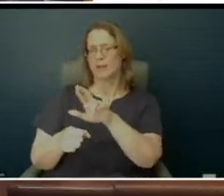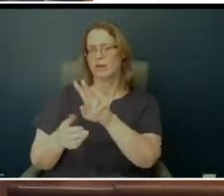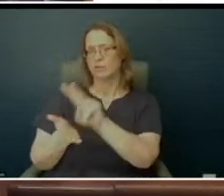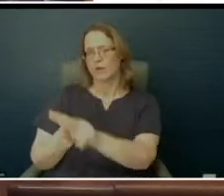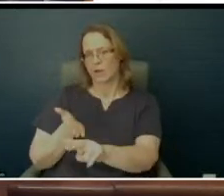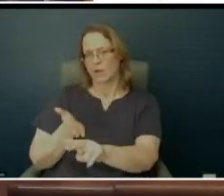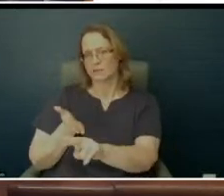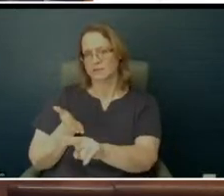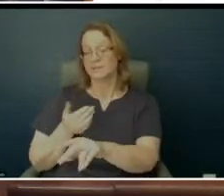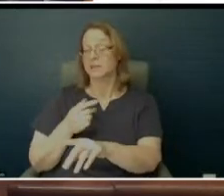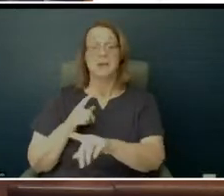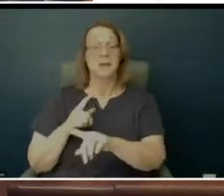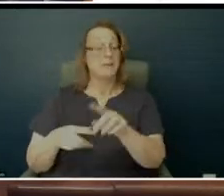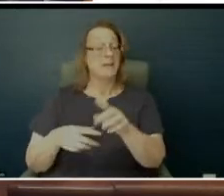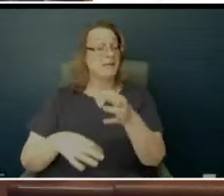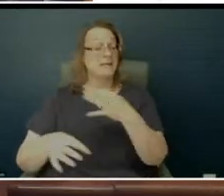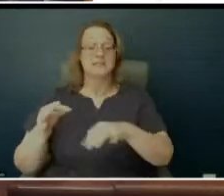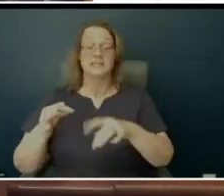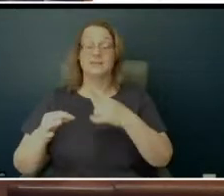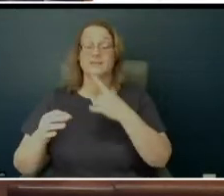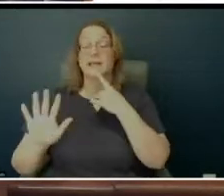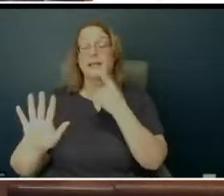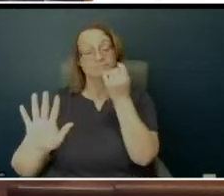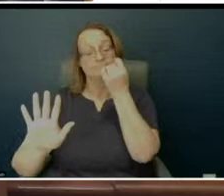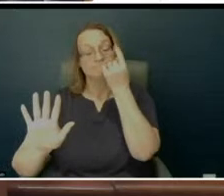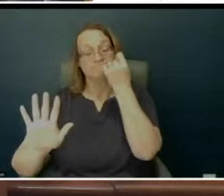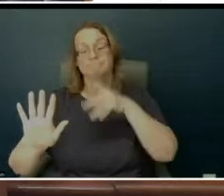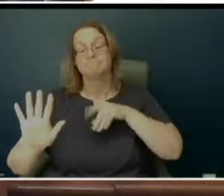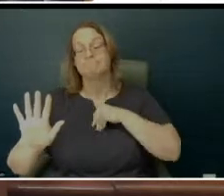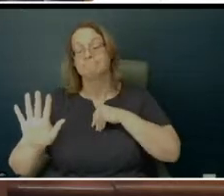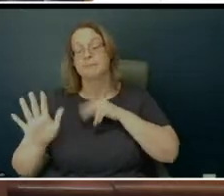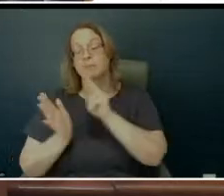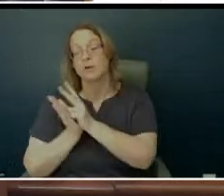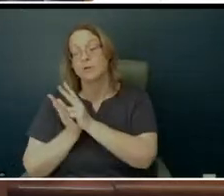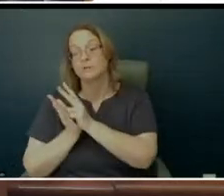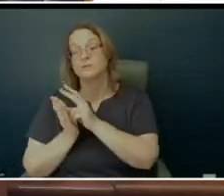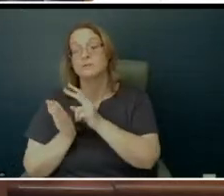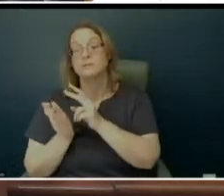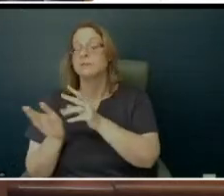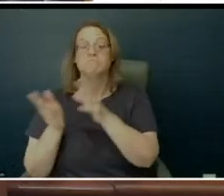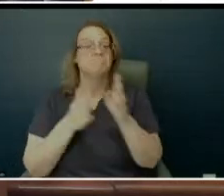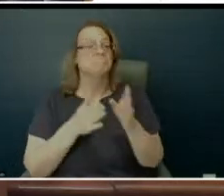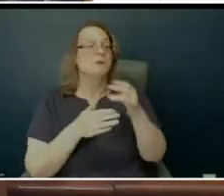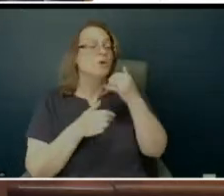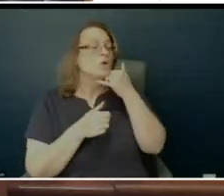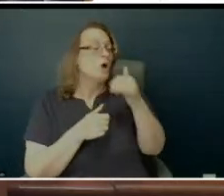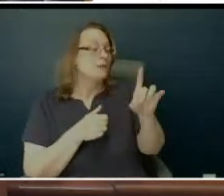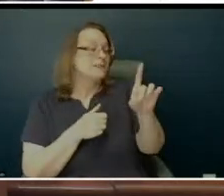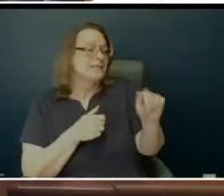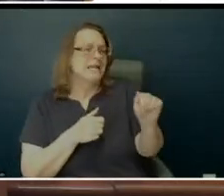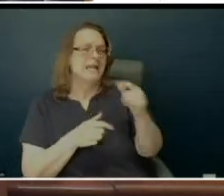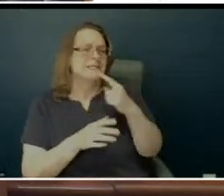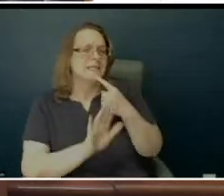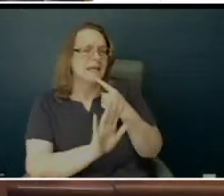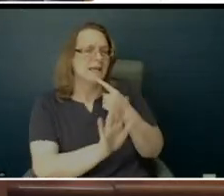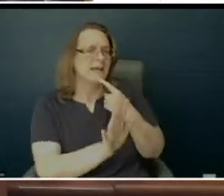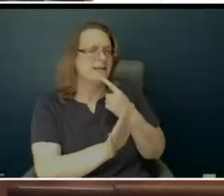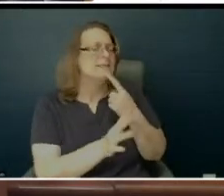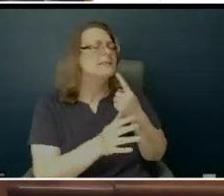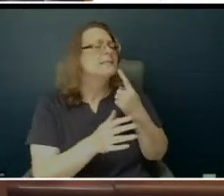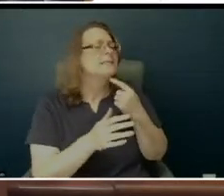they picked up the phone, called the district attorney, and said, I want you to say this election was